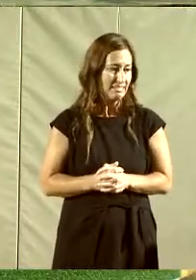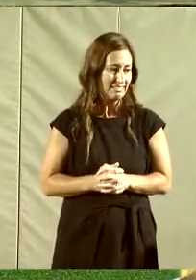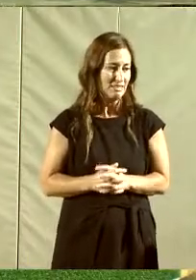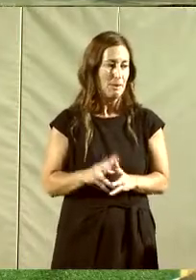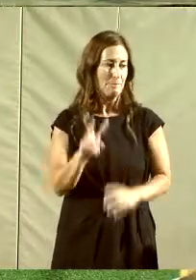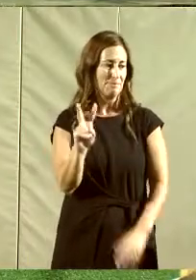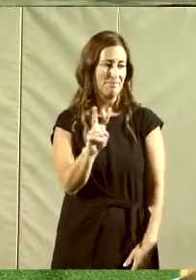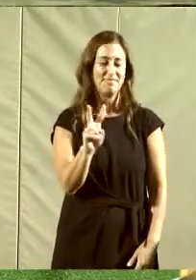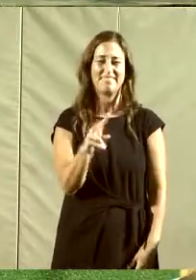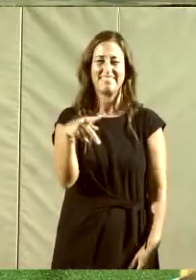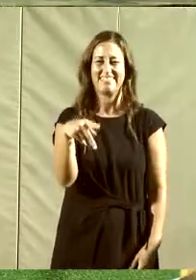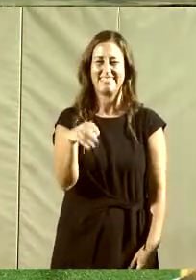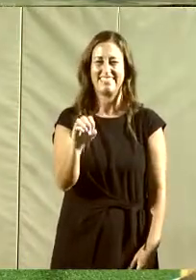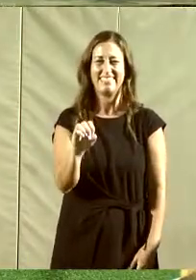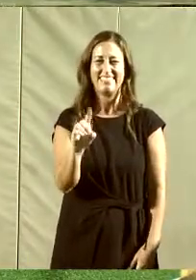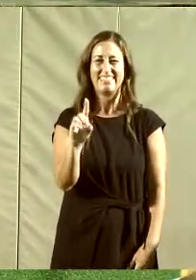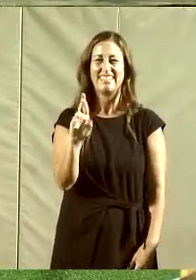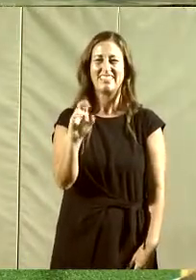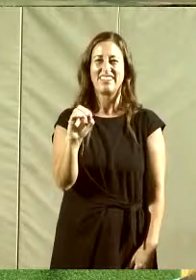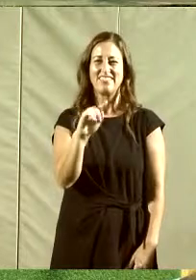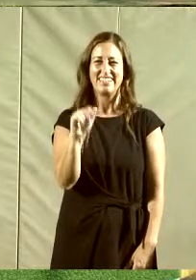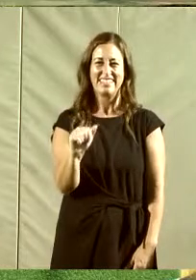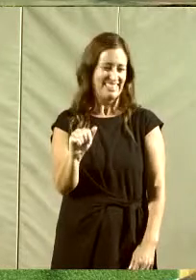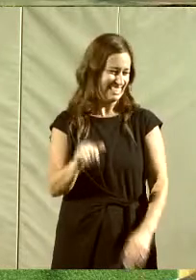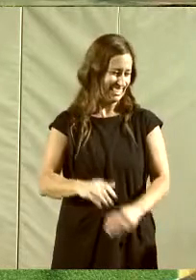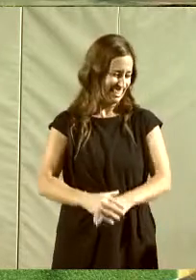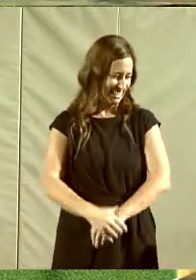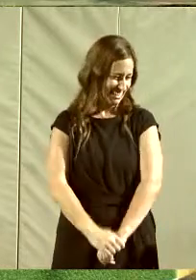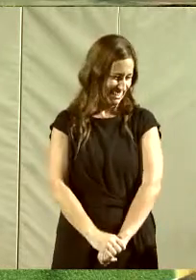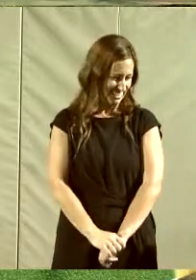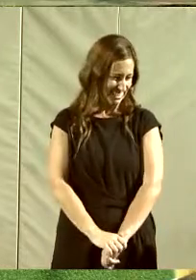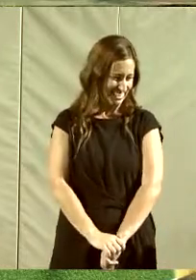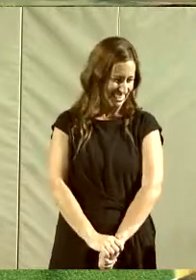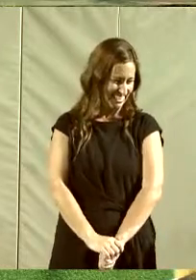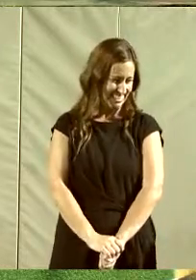Vanessa Sanchez Pedrosa.